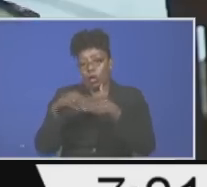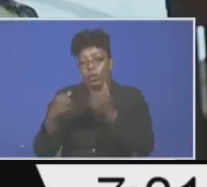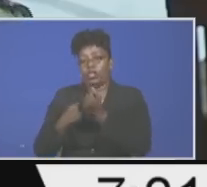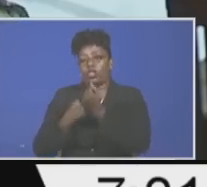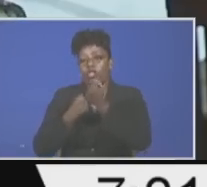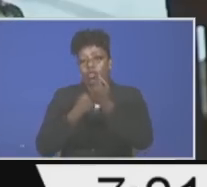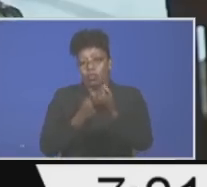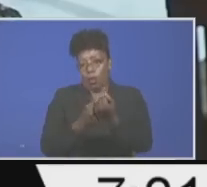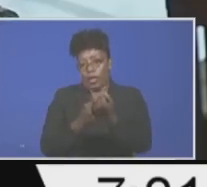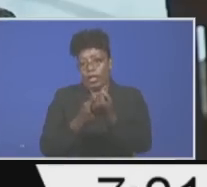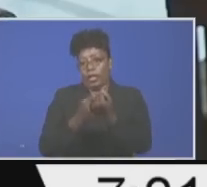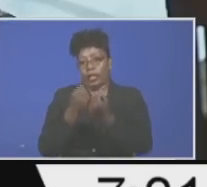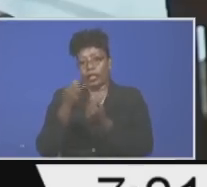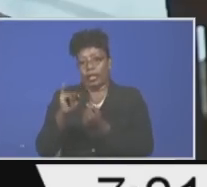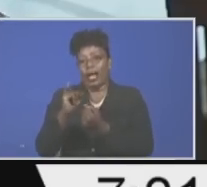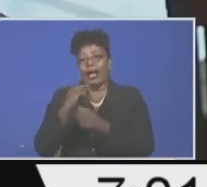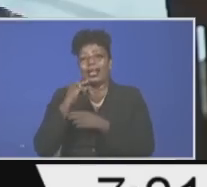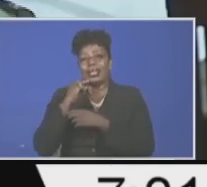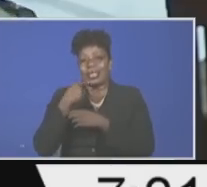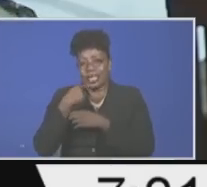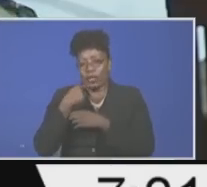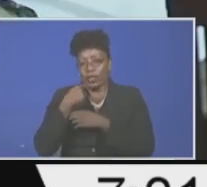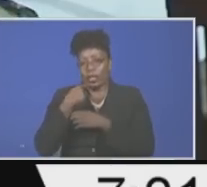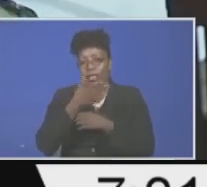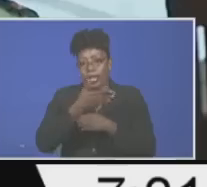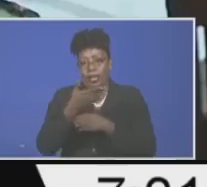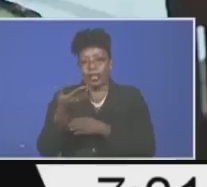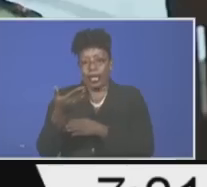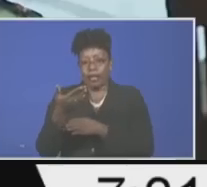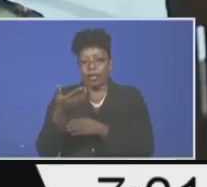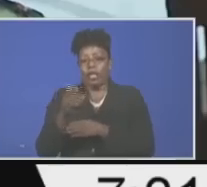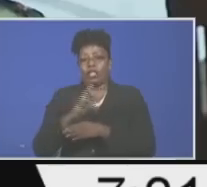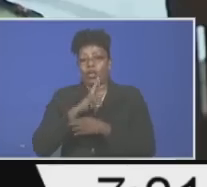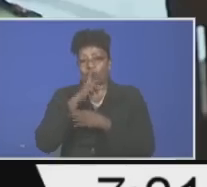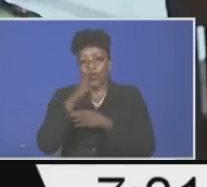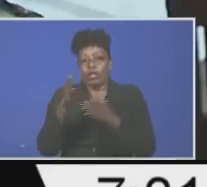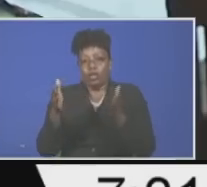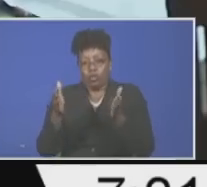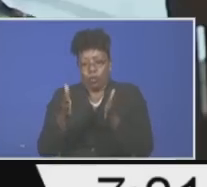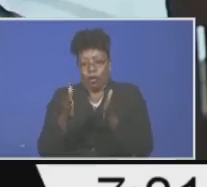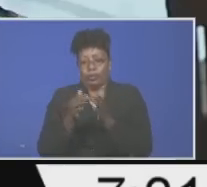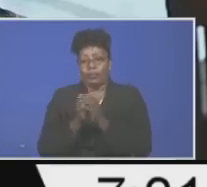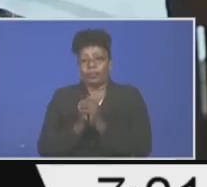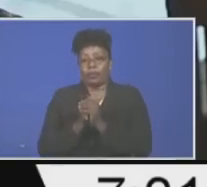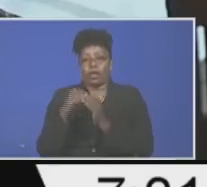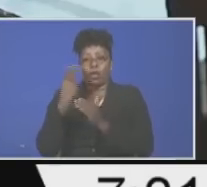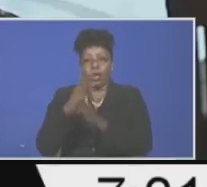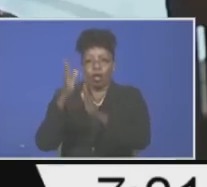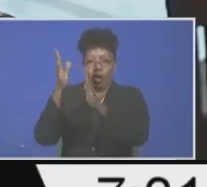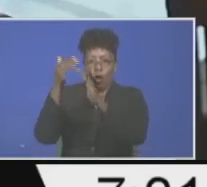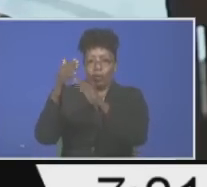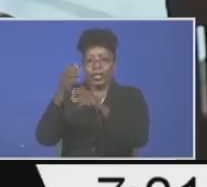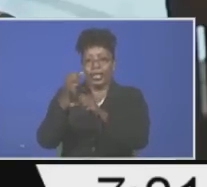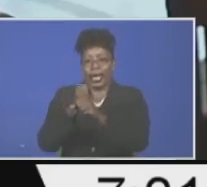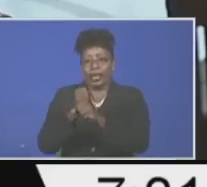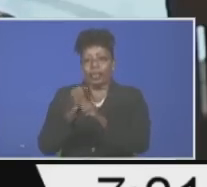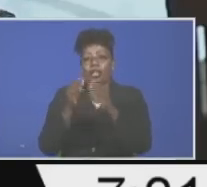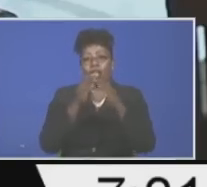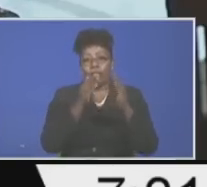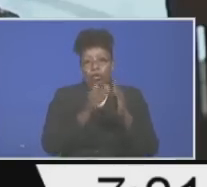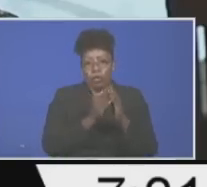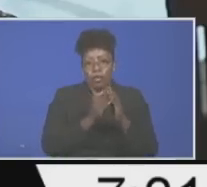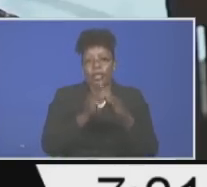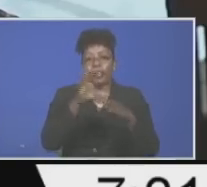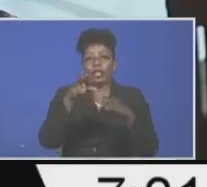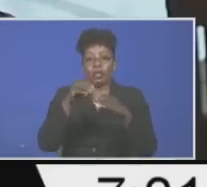a serious cause. So it's really small, and we're hoping to get the community involved and to